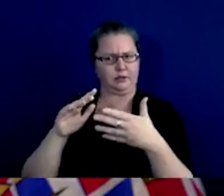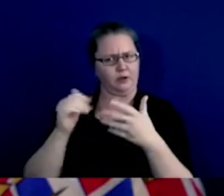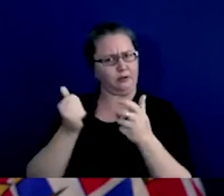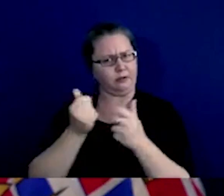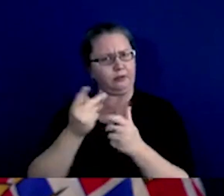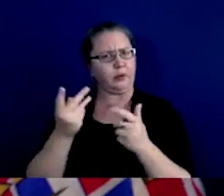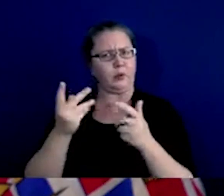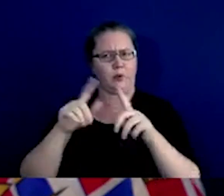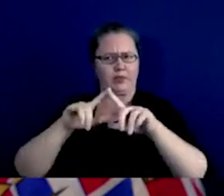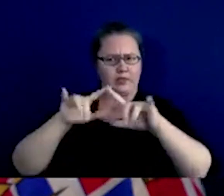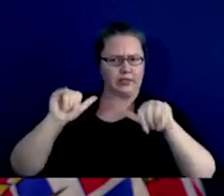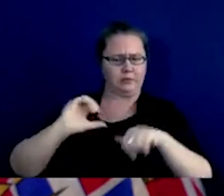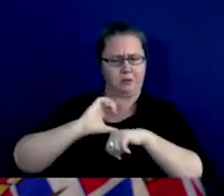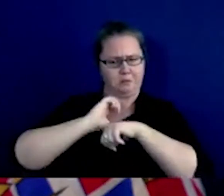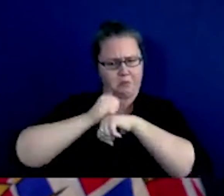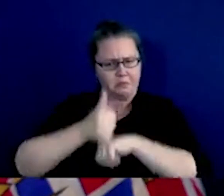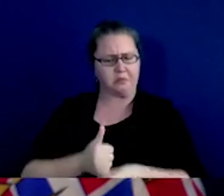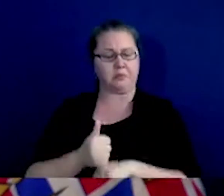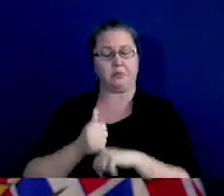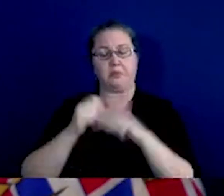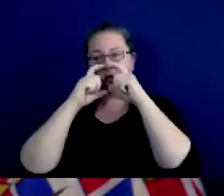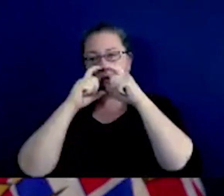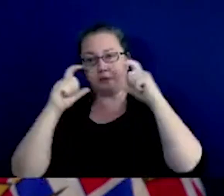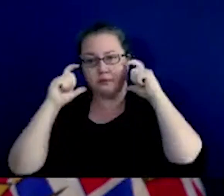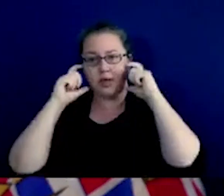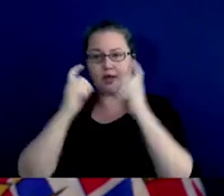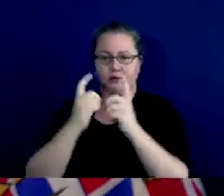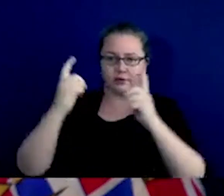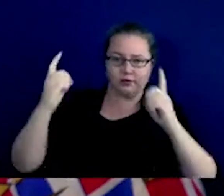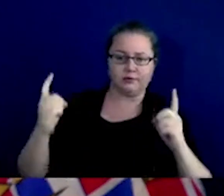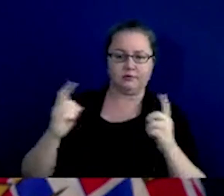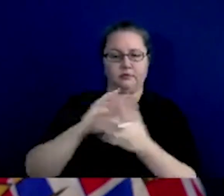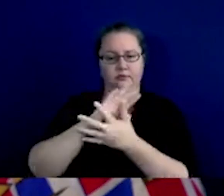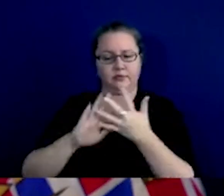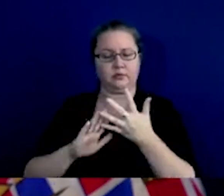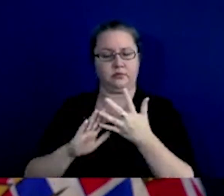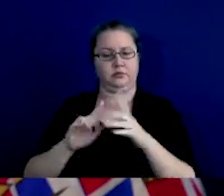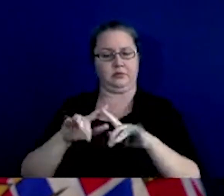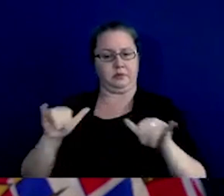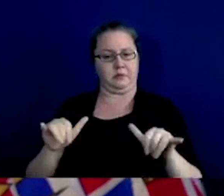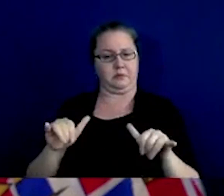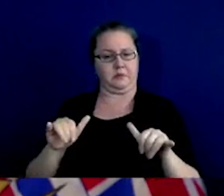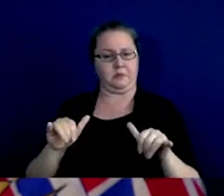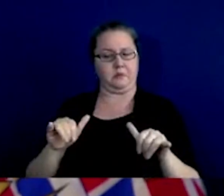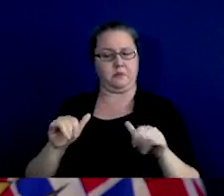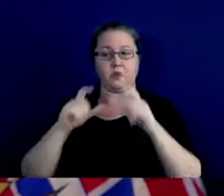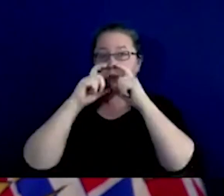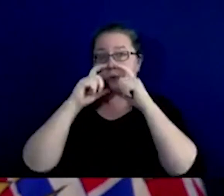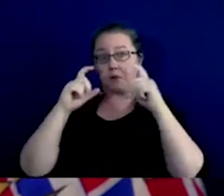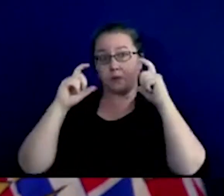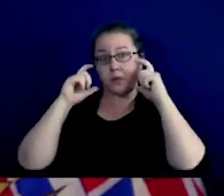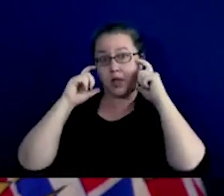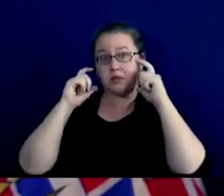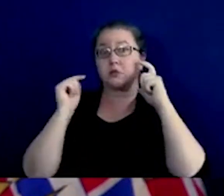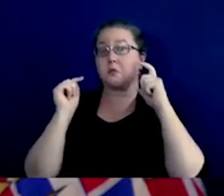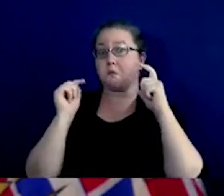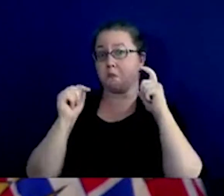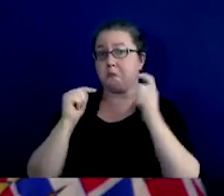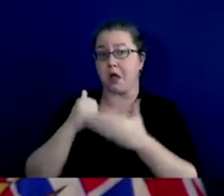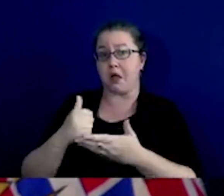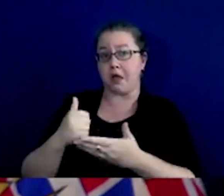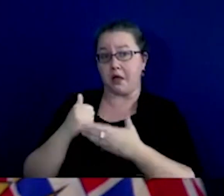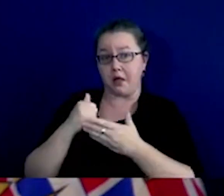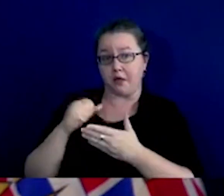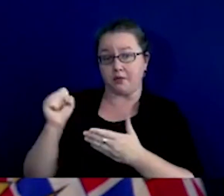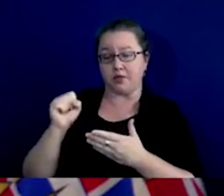it absolutely makes a big difference to have that extra layer of protection along with maintaining your physical distancing, trying